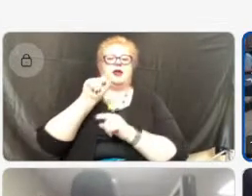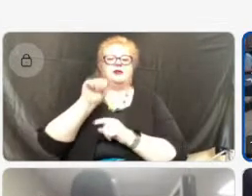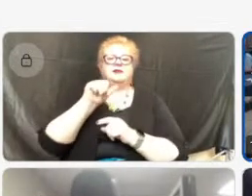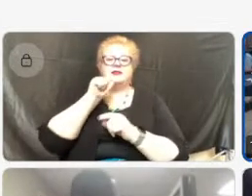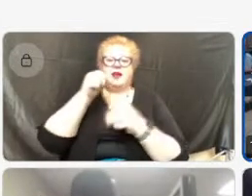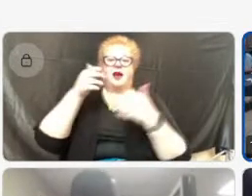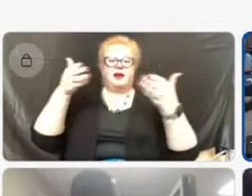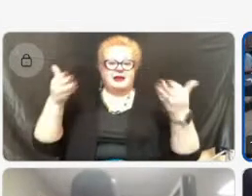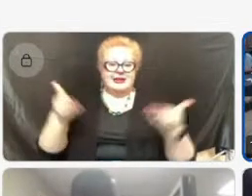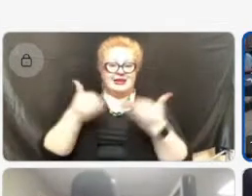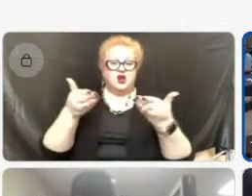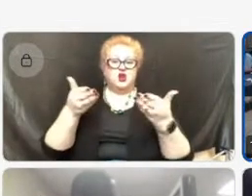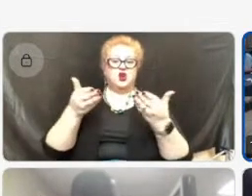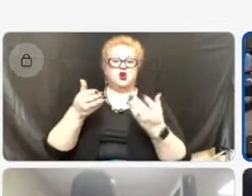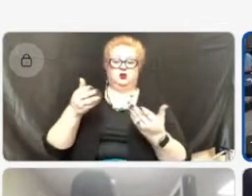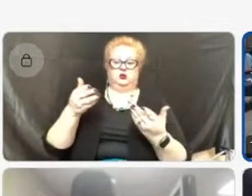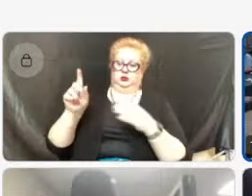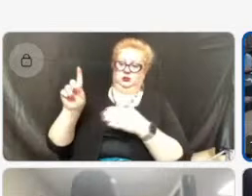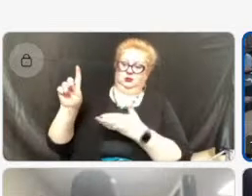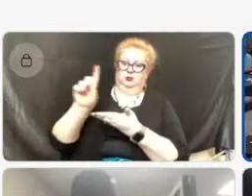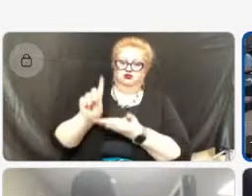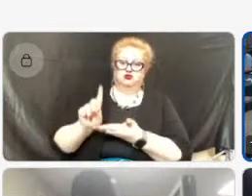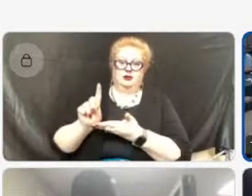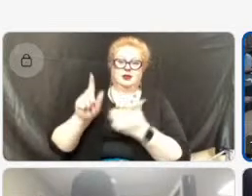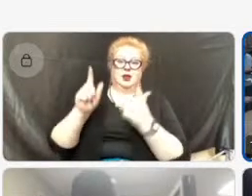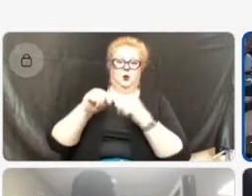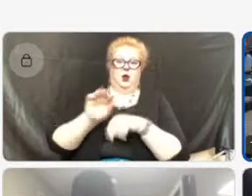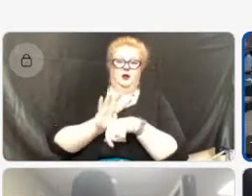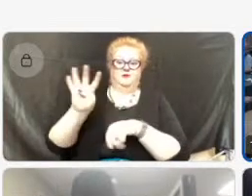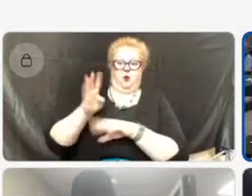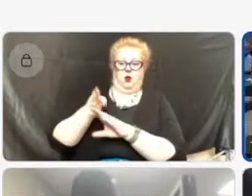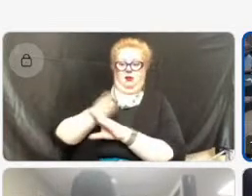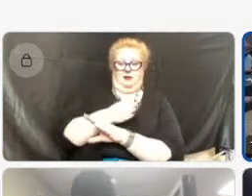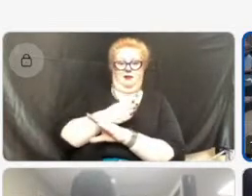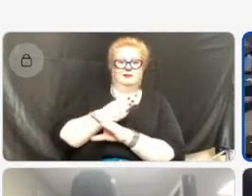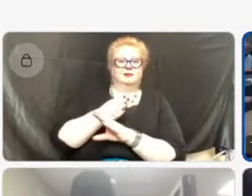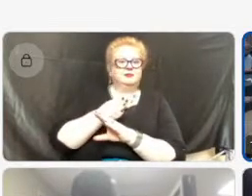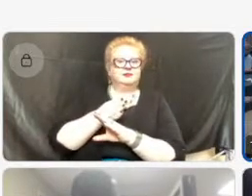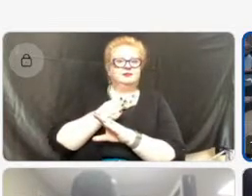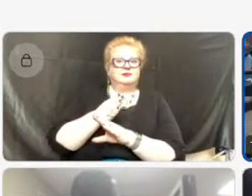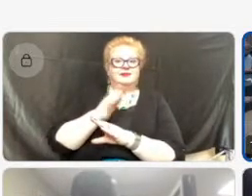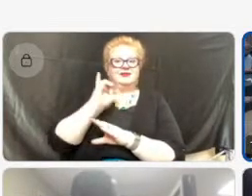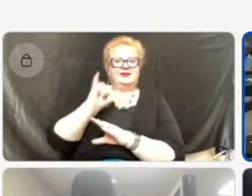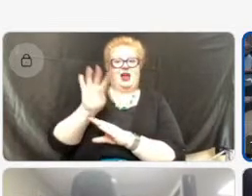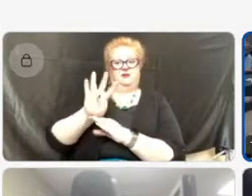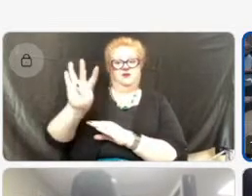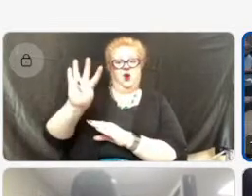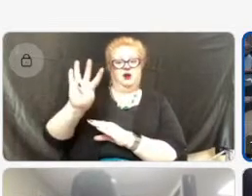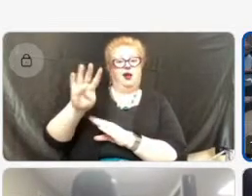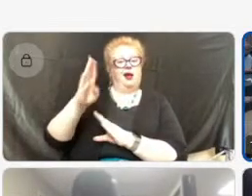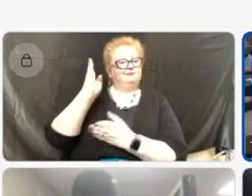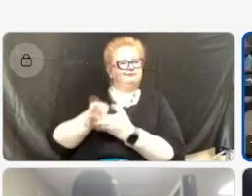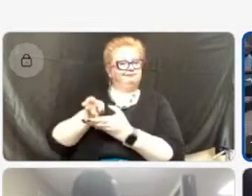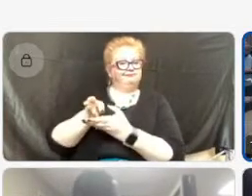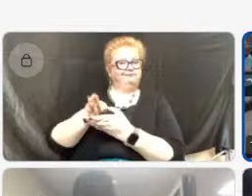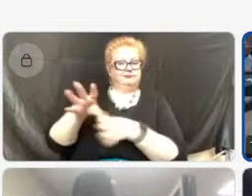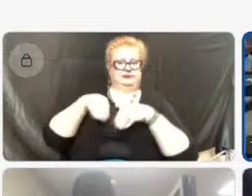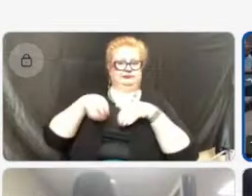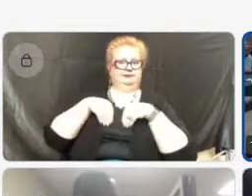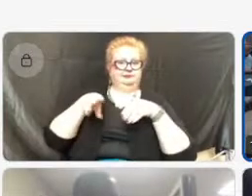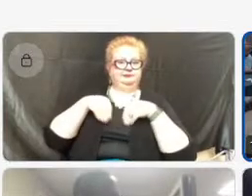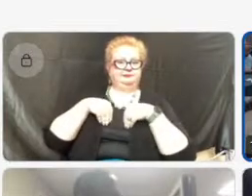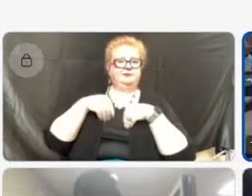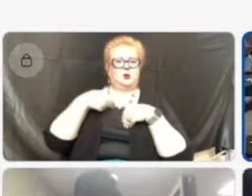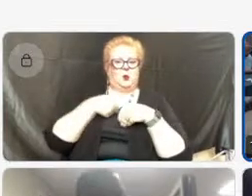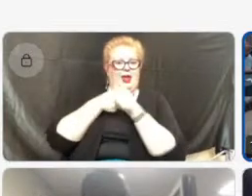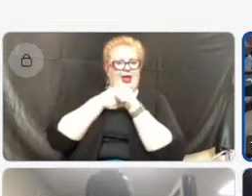present, at 4 o'clock when we get started, then we kind of have a cutoff time and adhere to that cutoff time. So